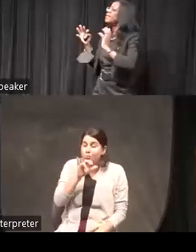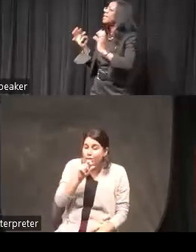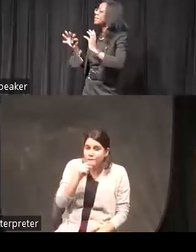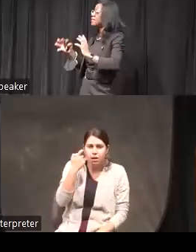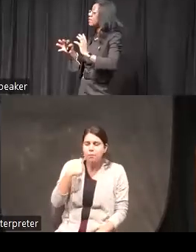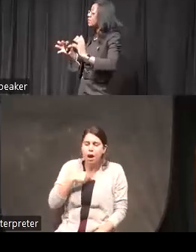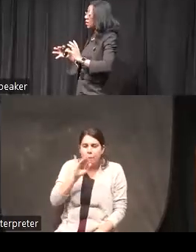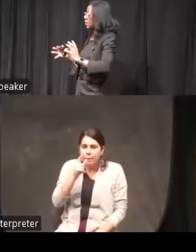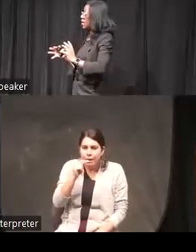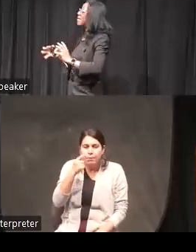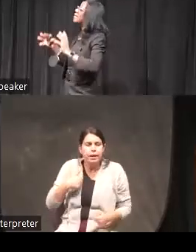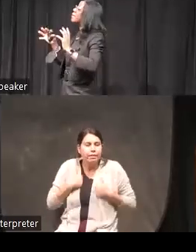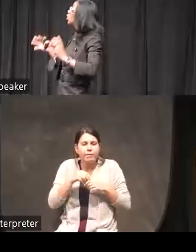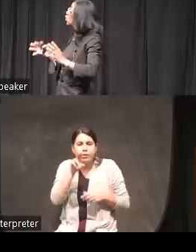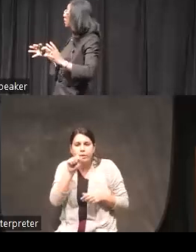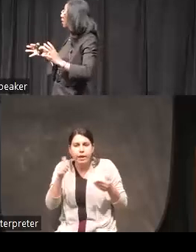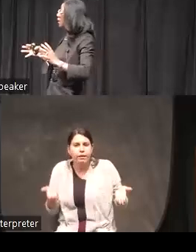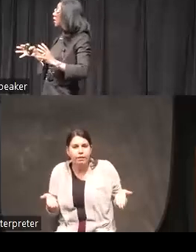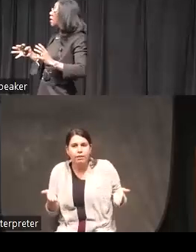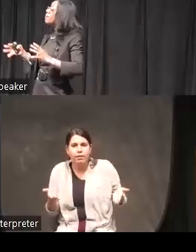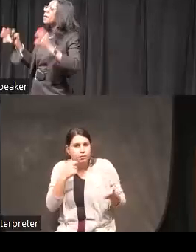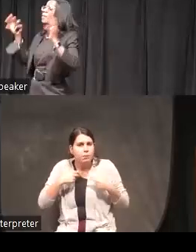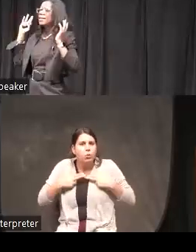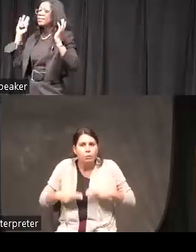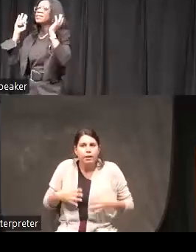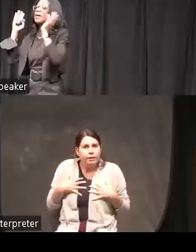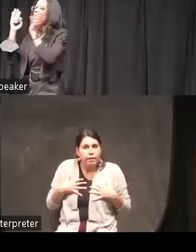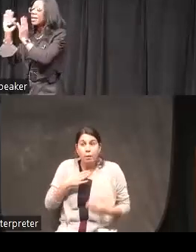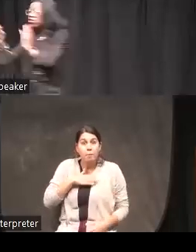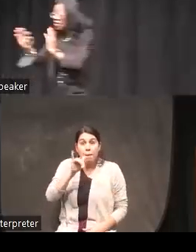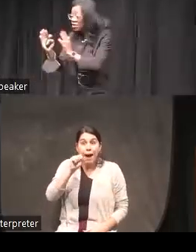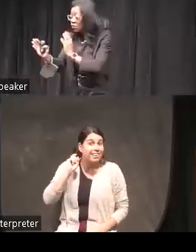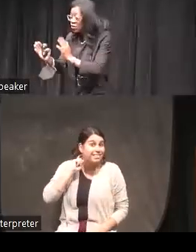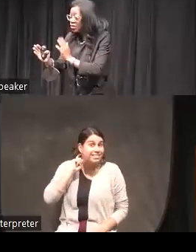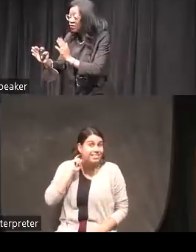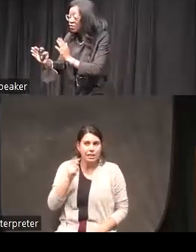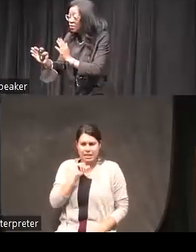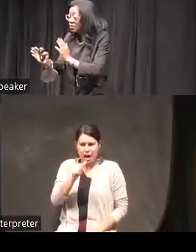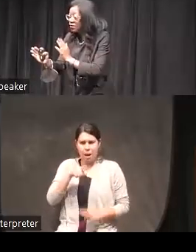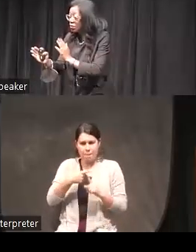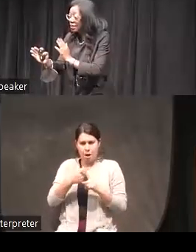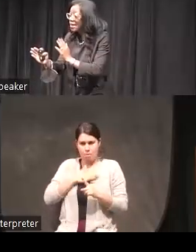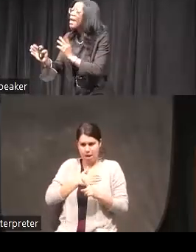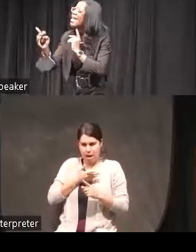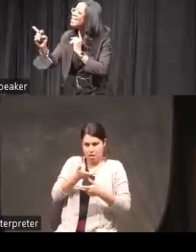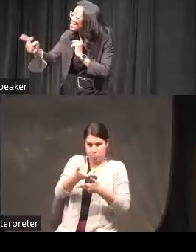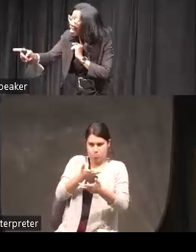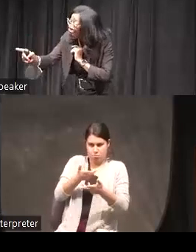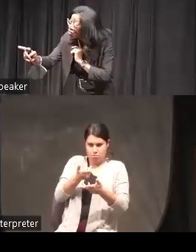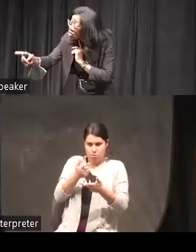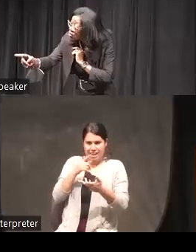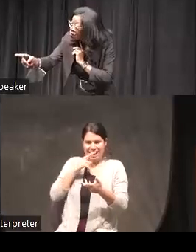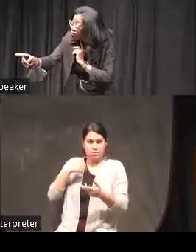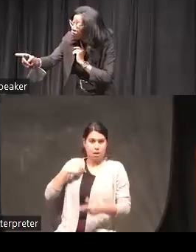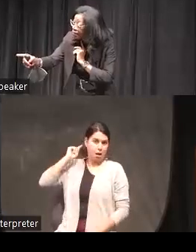live in the United States of America, because I'm human, and my bias is not my interaction with you individually is informing that. And the same